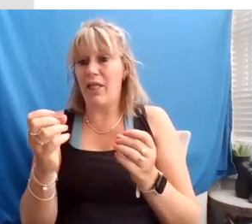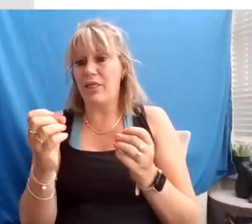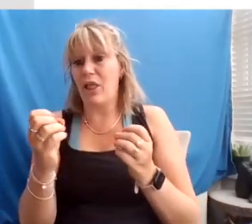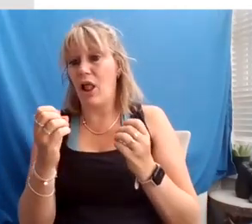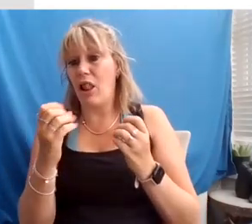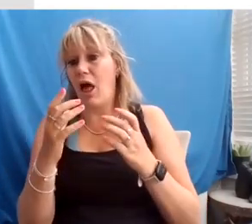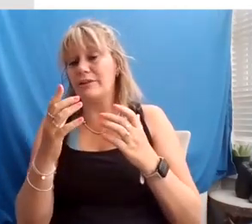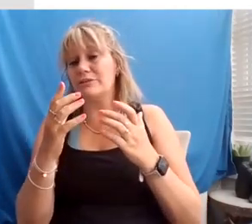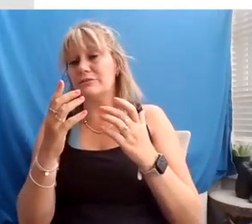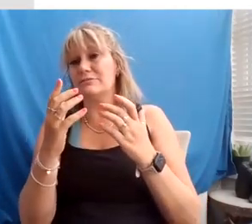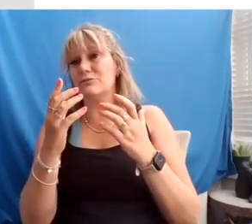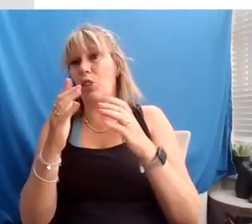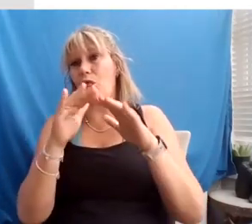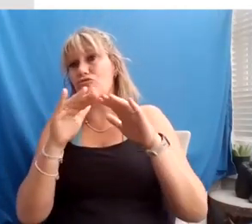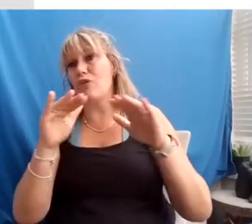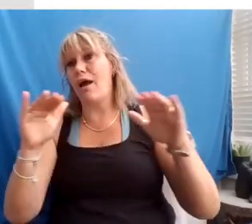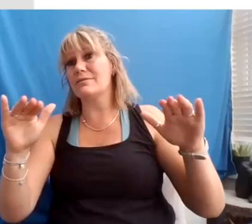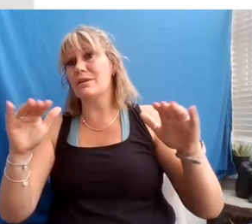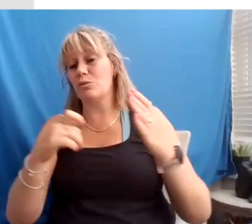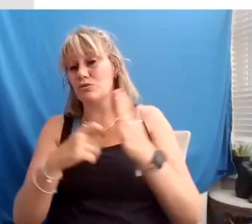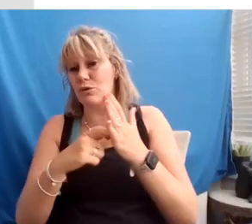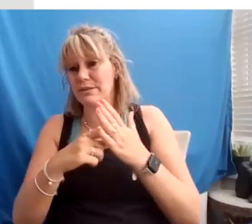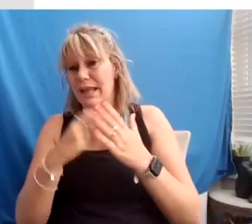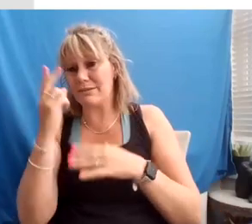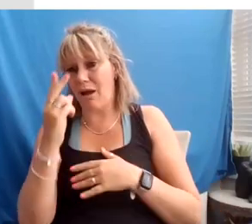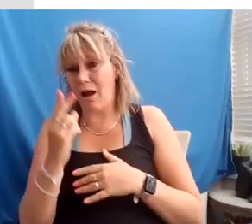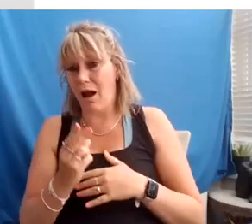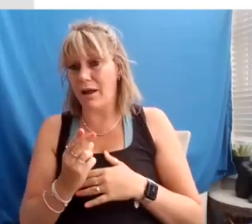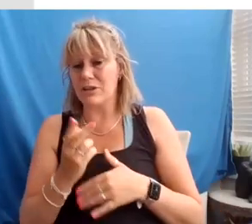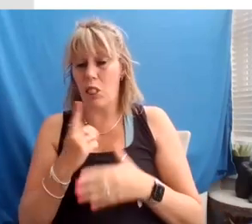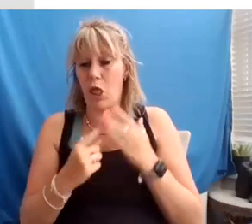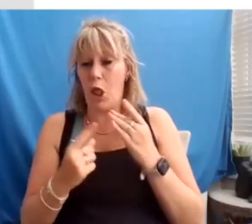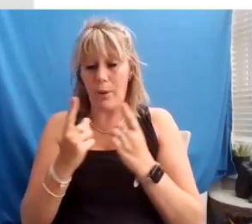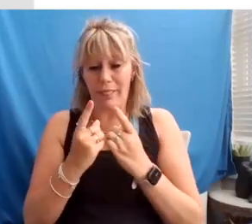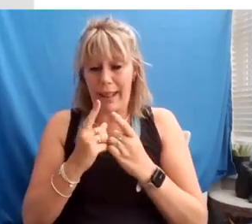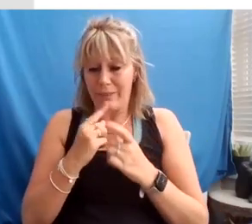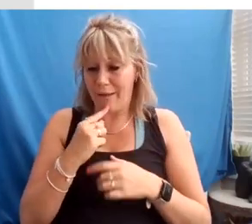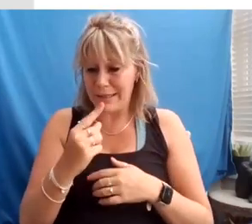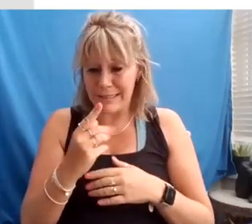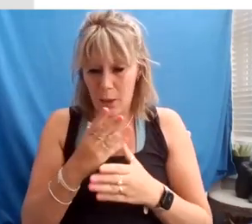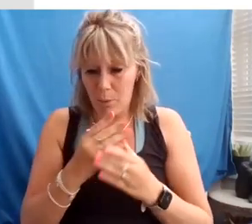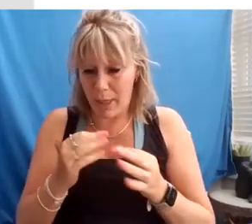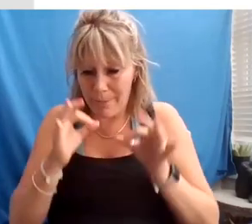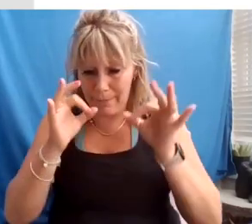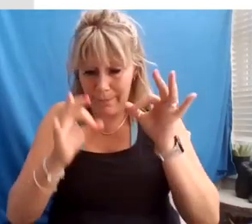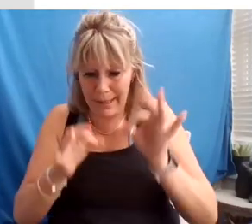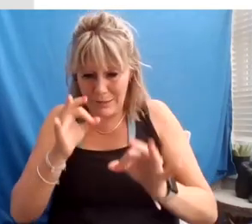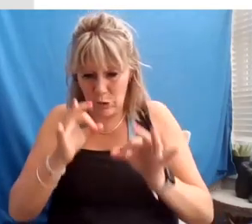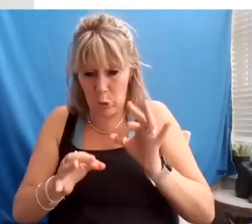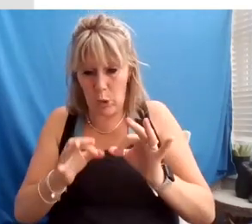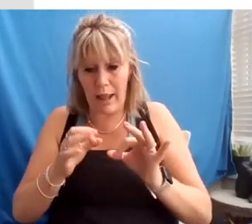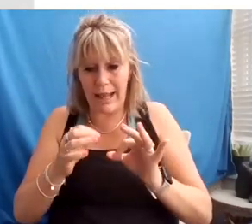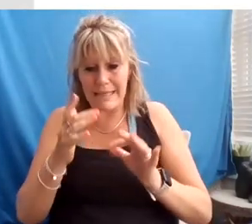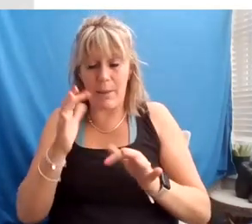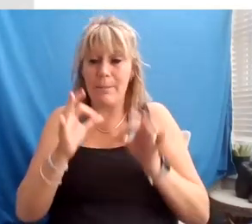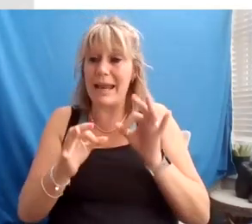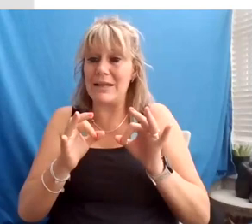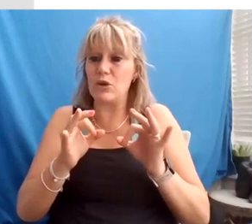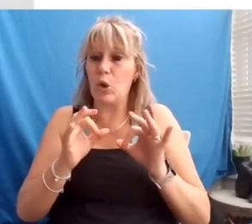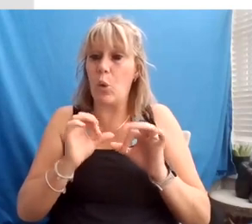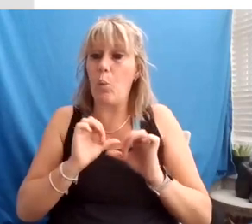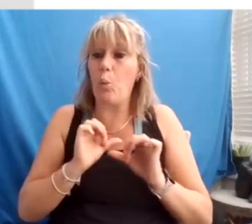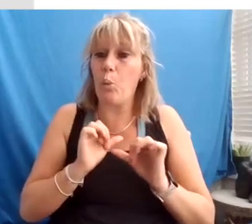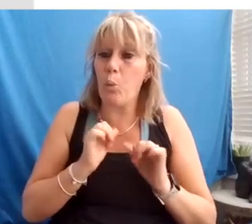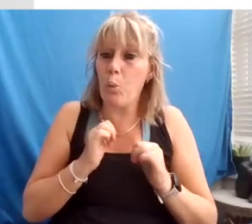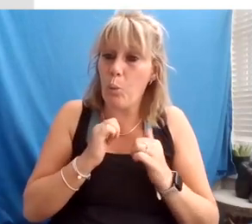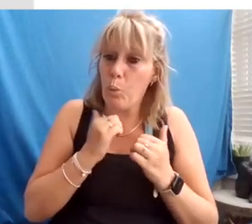Centre. All I can say without being political is if the political will was there, we would have the venues that we would